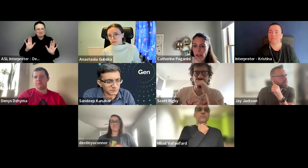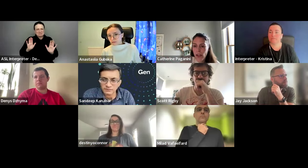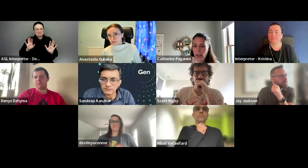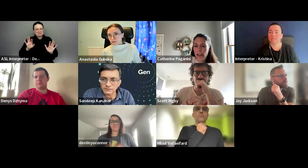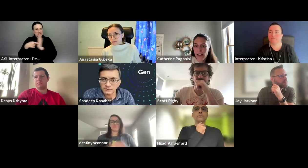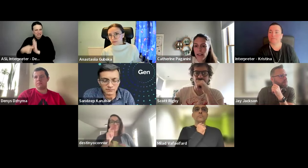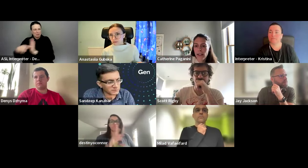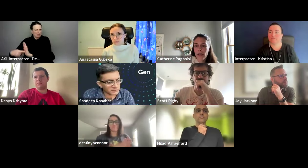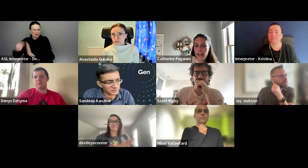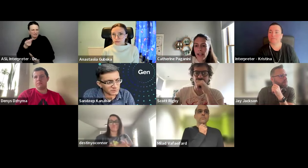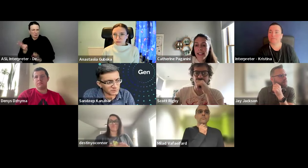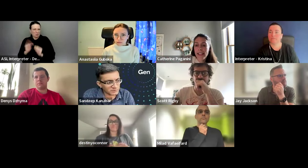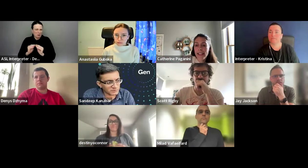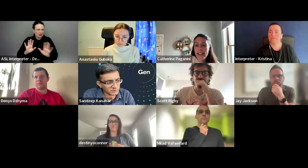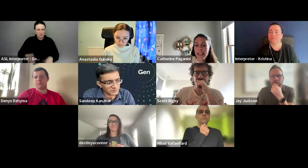examples.